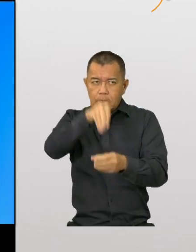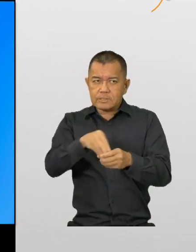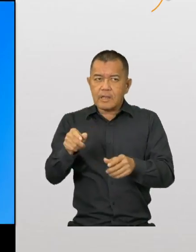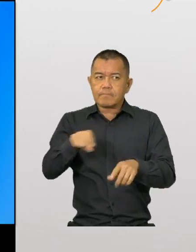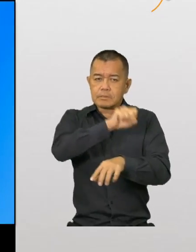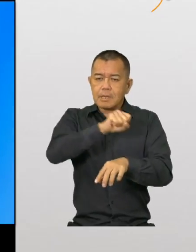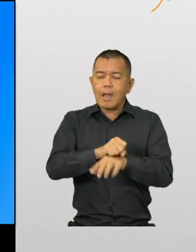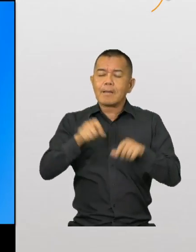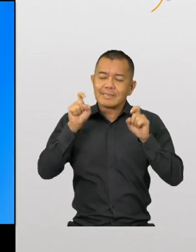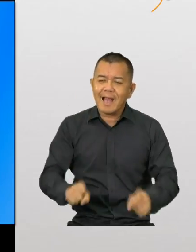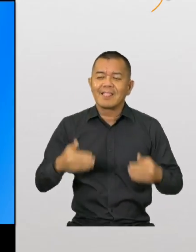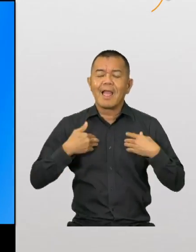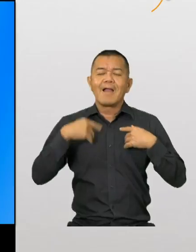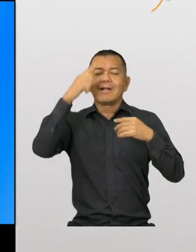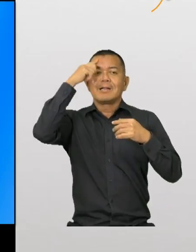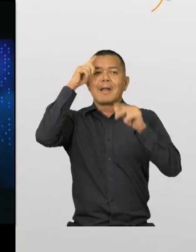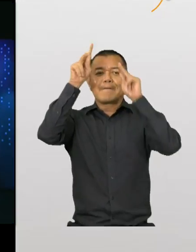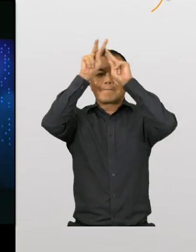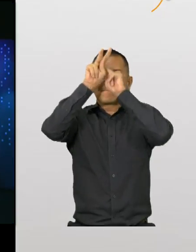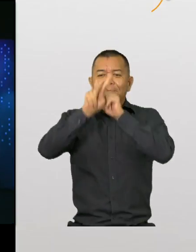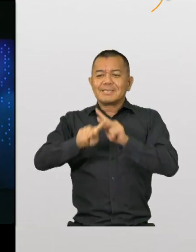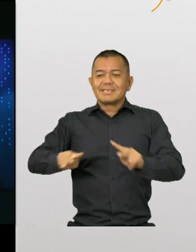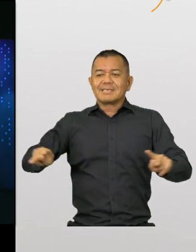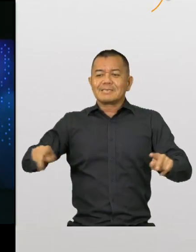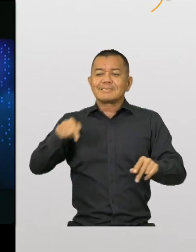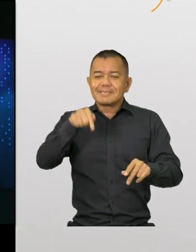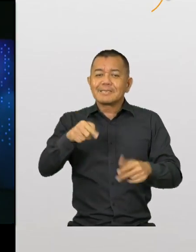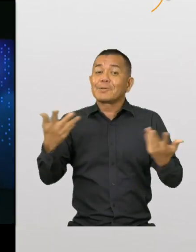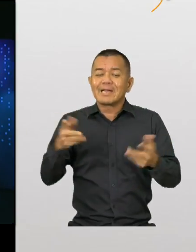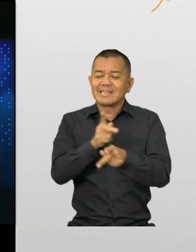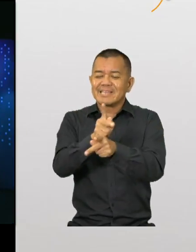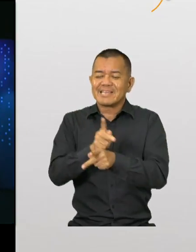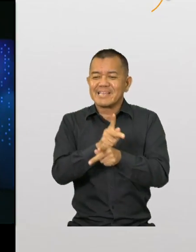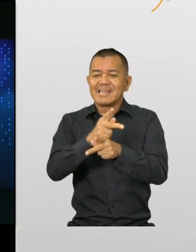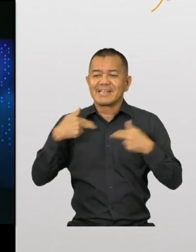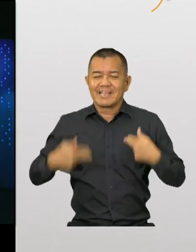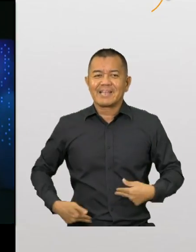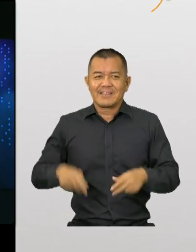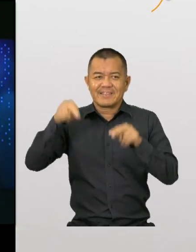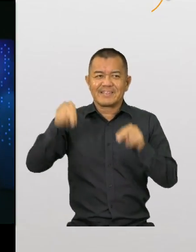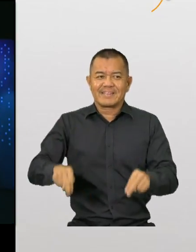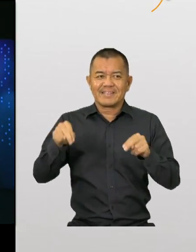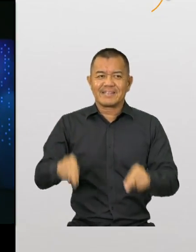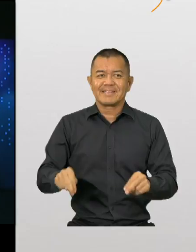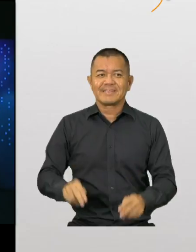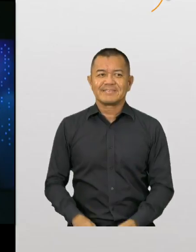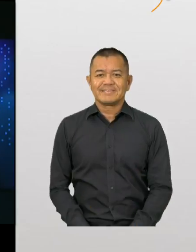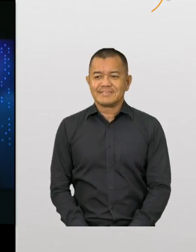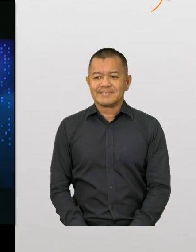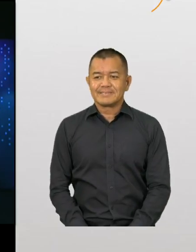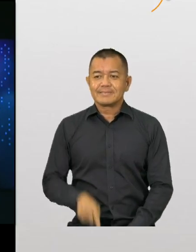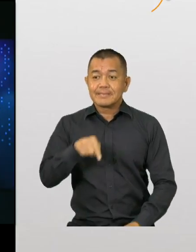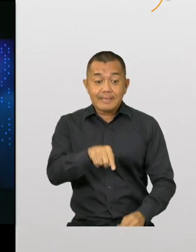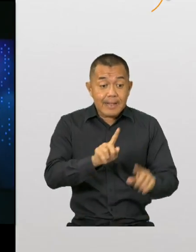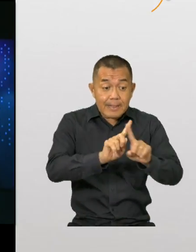well taken care of. By the way, if you look carefully at this, you will find that this is a yellow CHAS, which is a different color from the orange